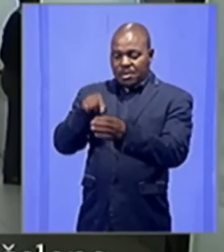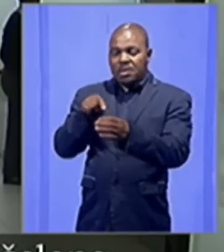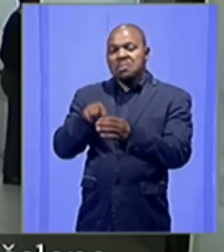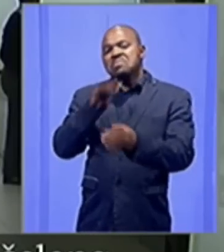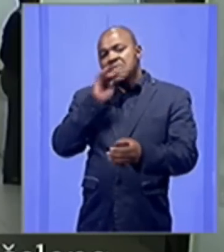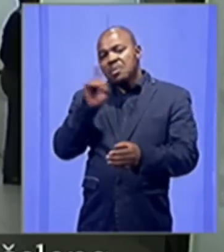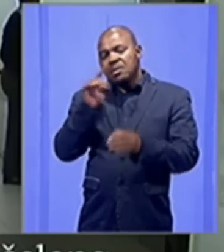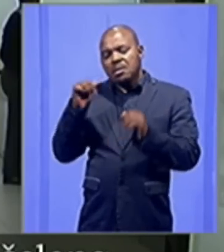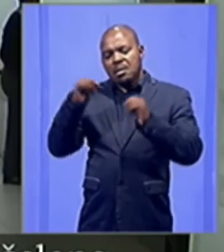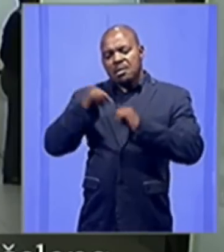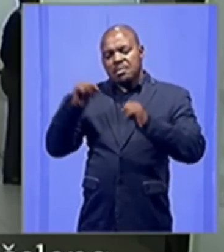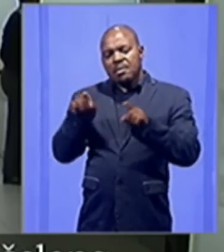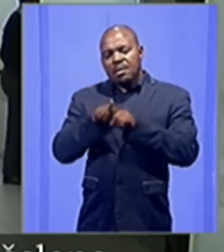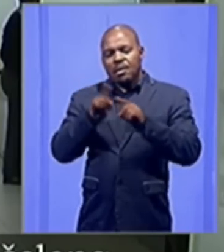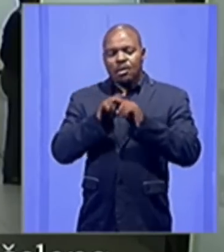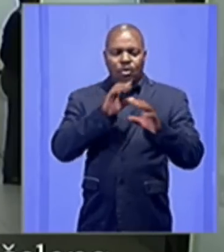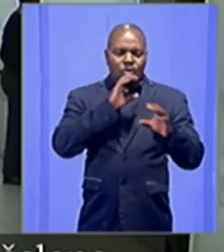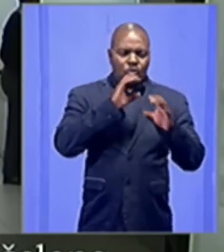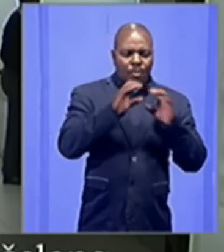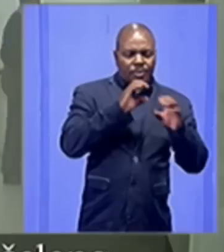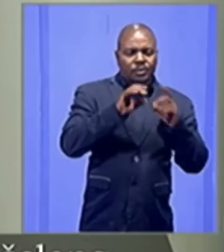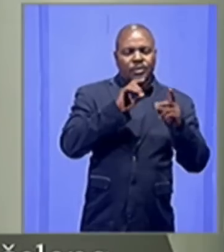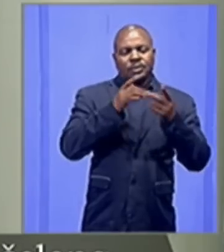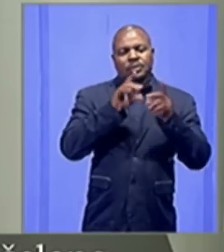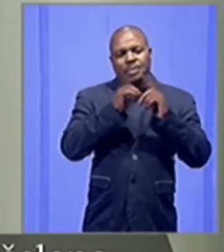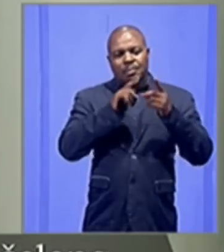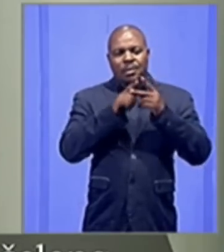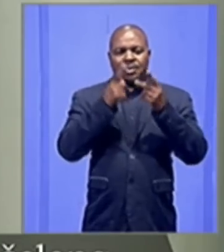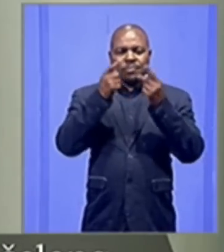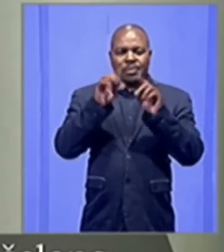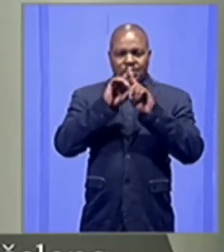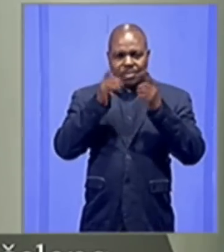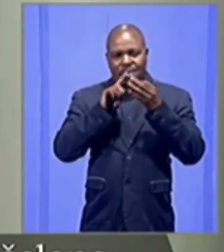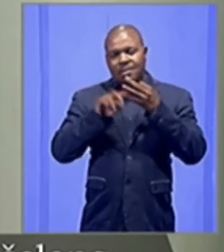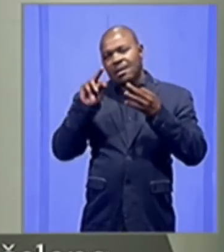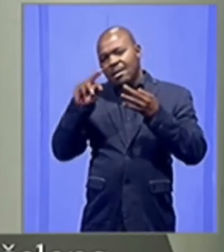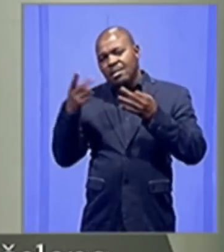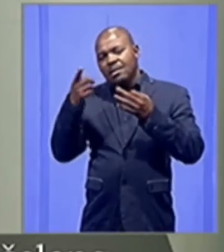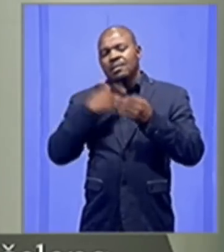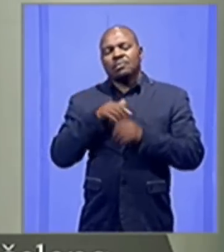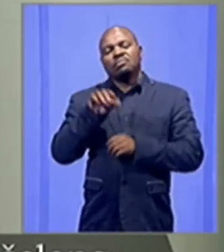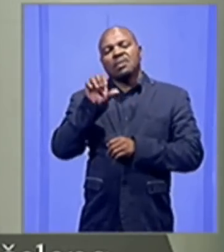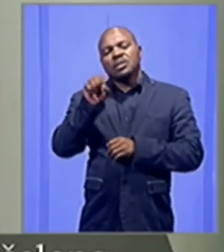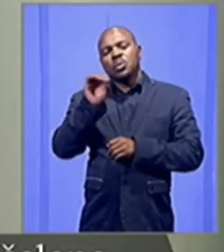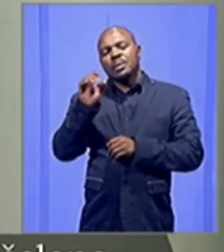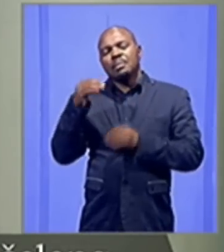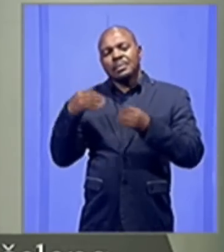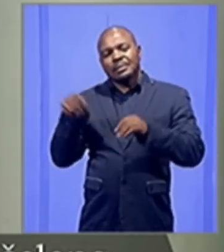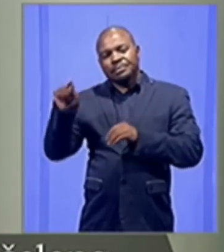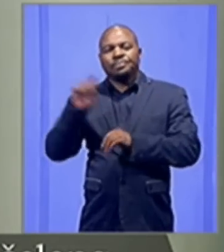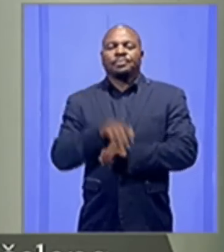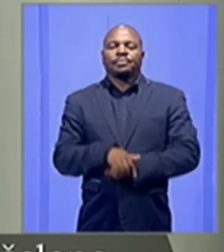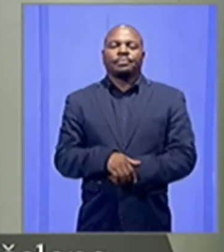tumelelano magareng ga bakgokaganyi, kgoro ya matlotlo le ditona tša dikgwebo tša mmušo.